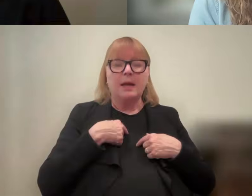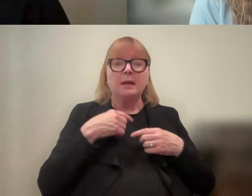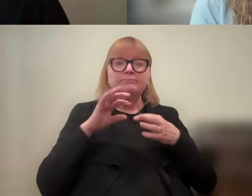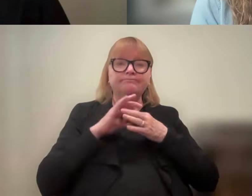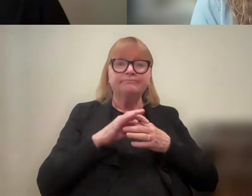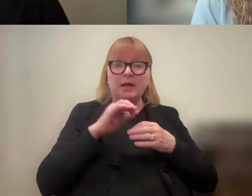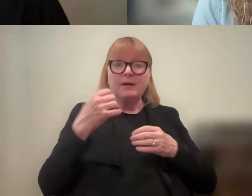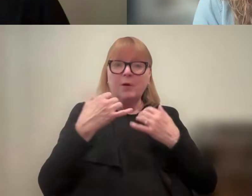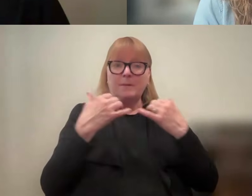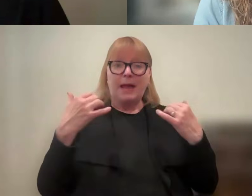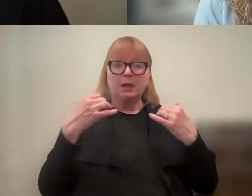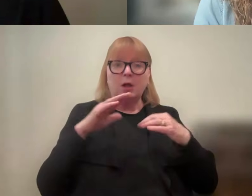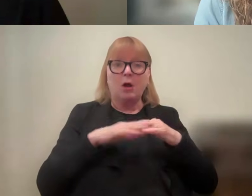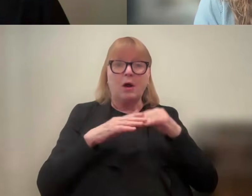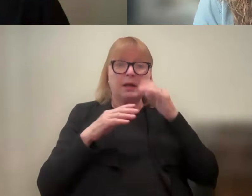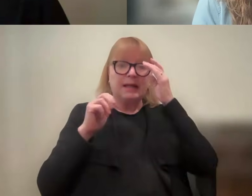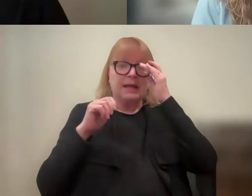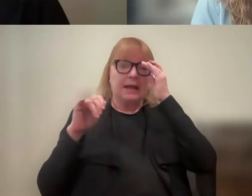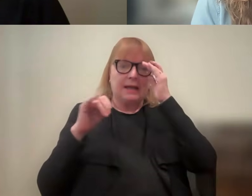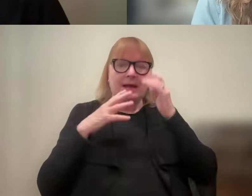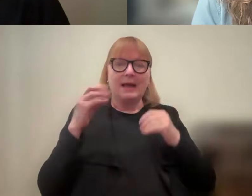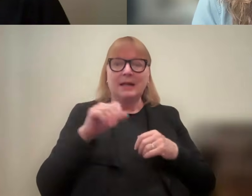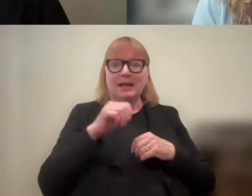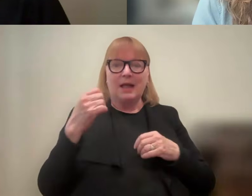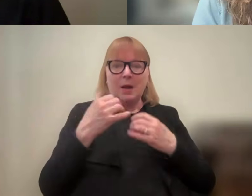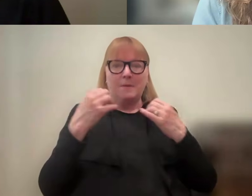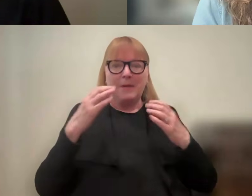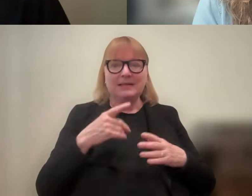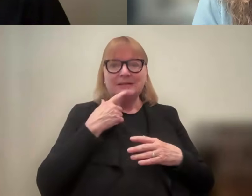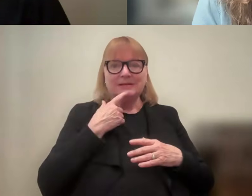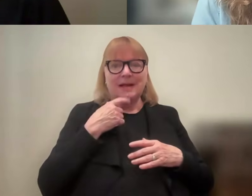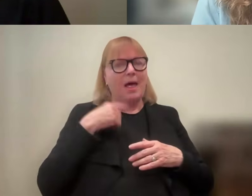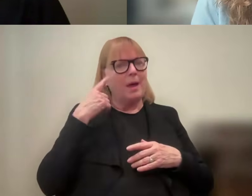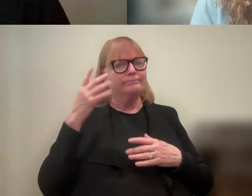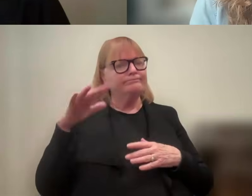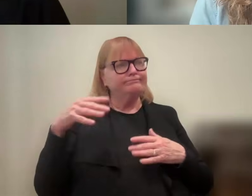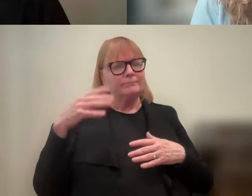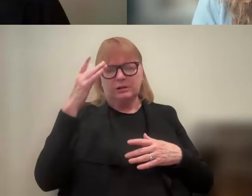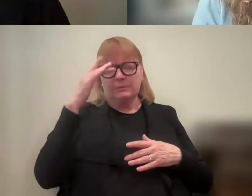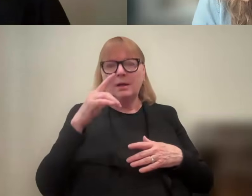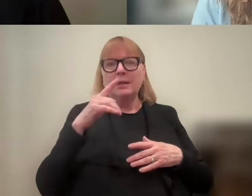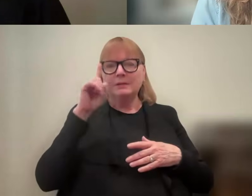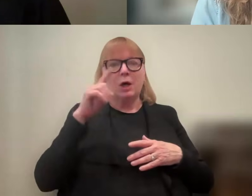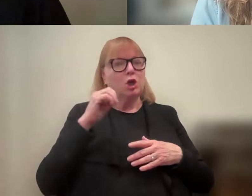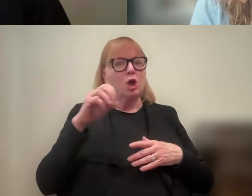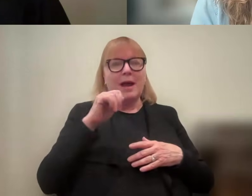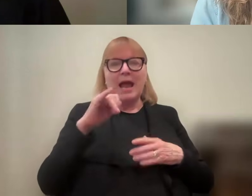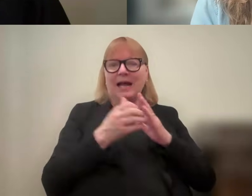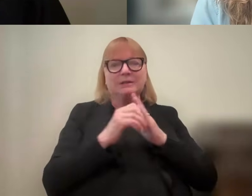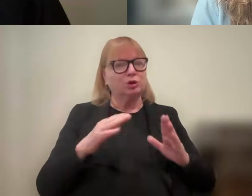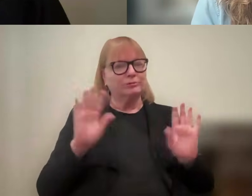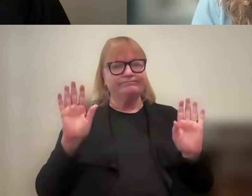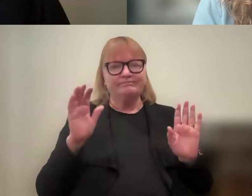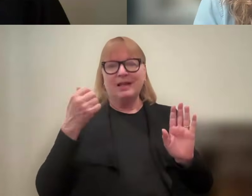of another panel on AI, and another panelist said this, and I thought it was so smart. There are no AI experts,